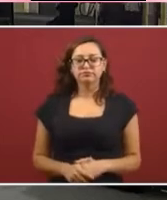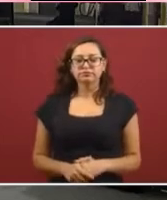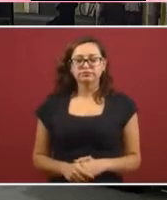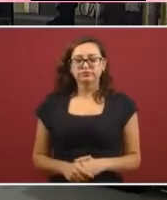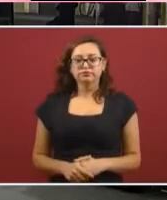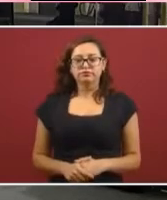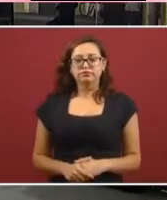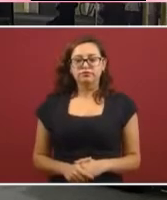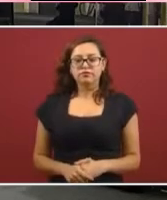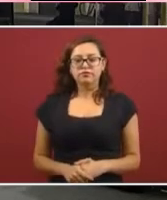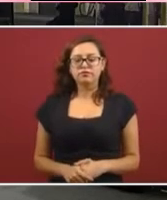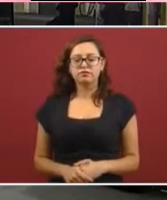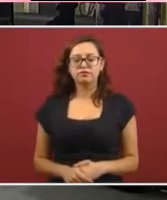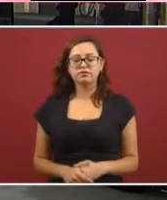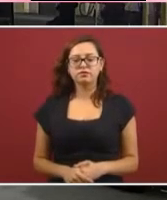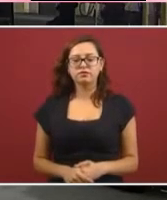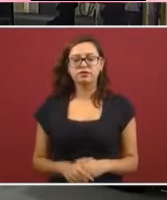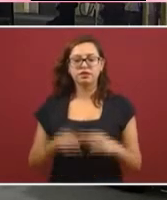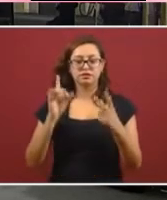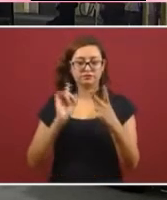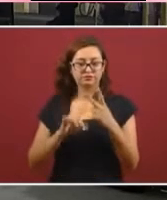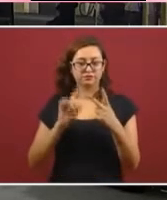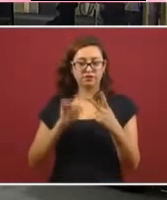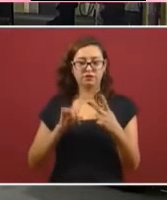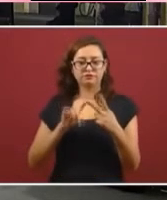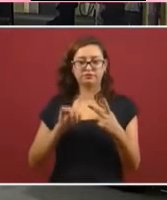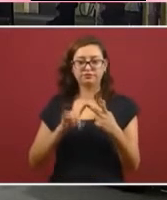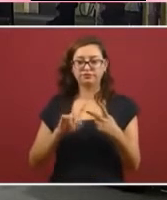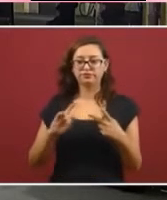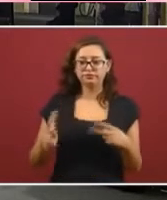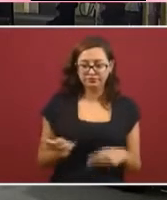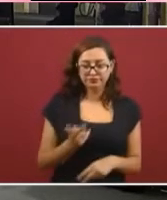Second question is, we know that